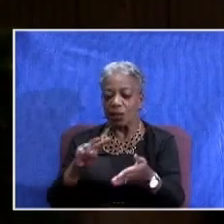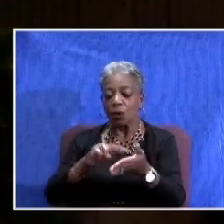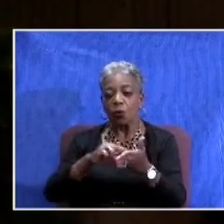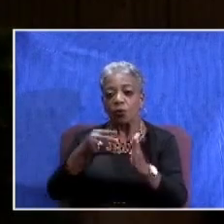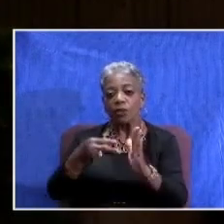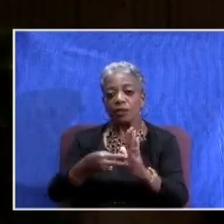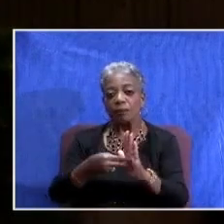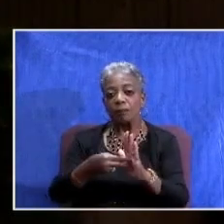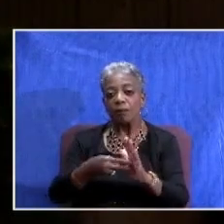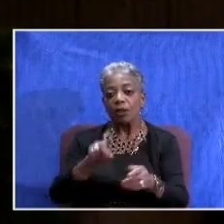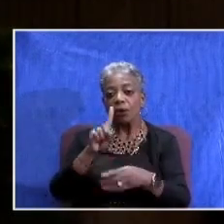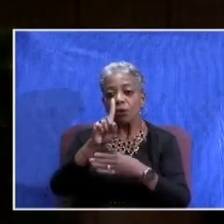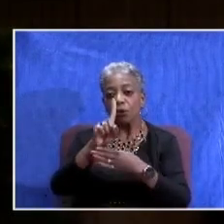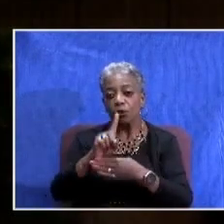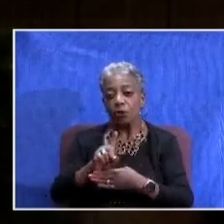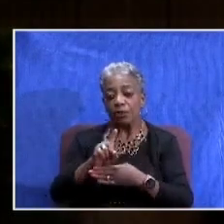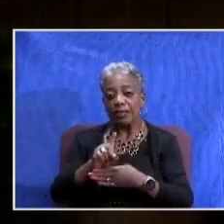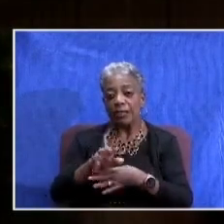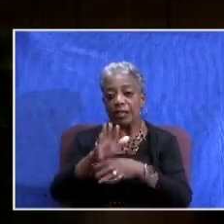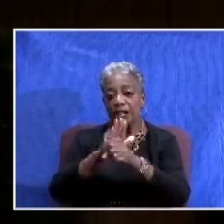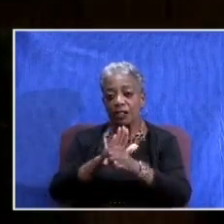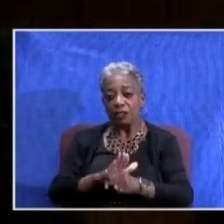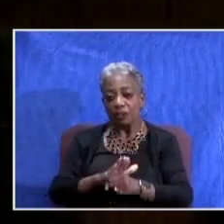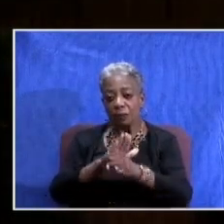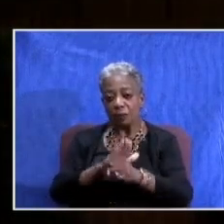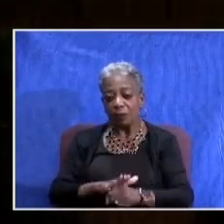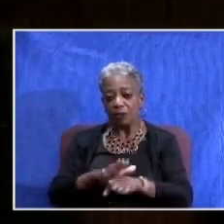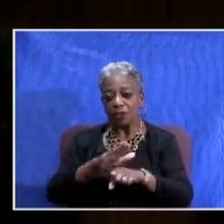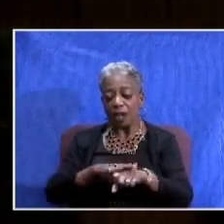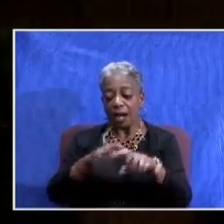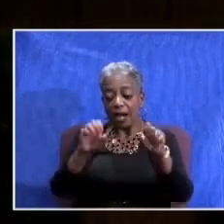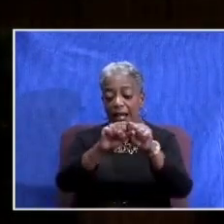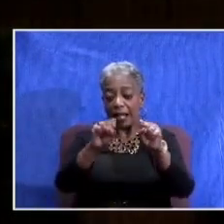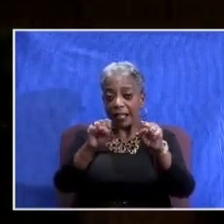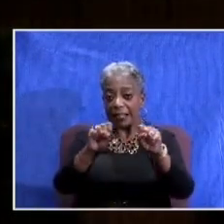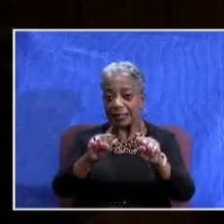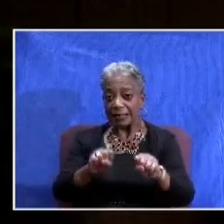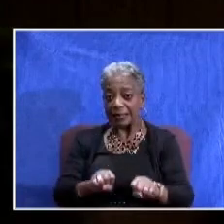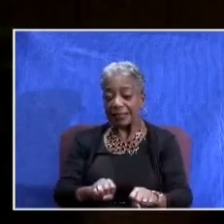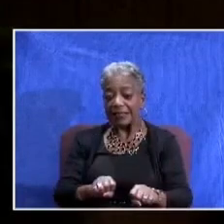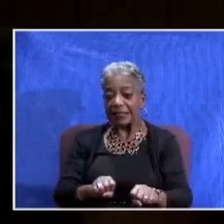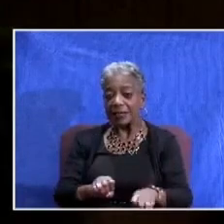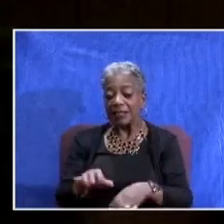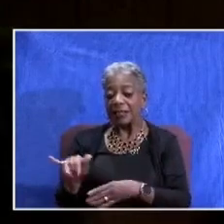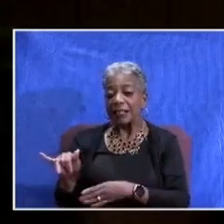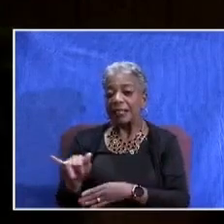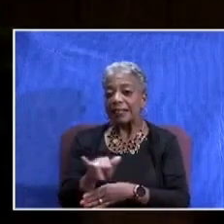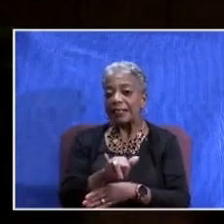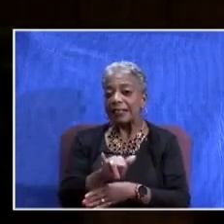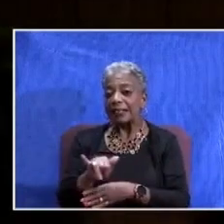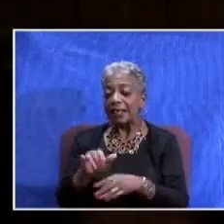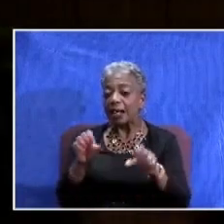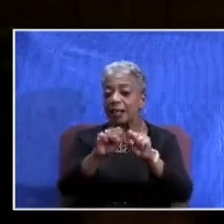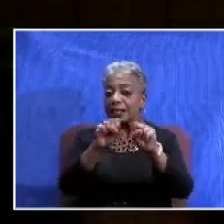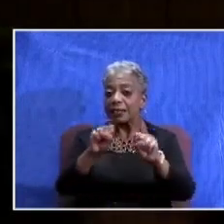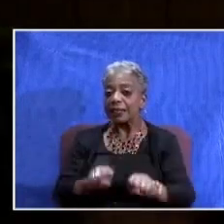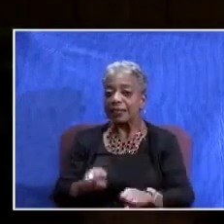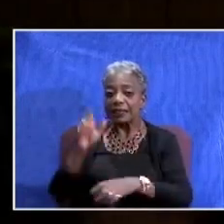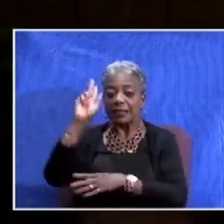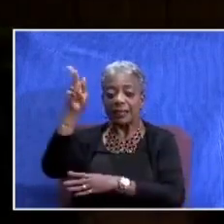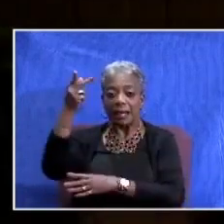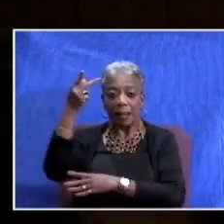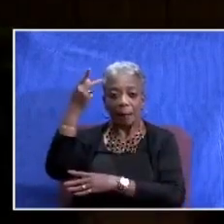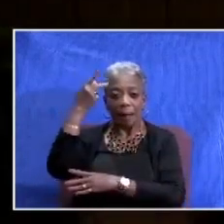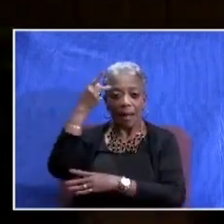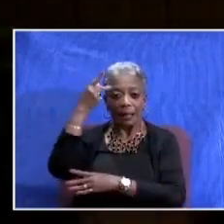put pressure on the system. Because listen to me, Yvette Carnell is right. The system and politics does not, the